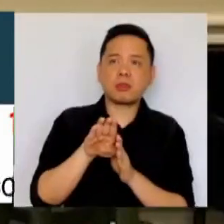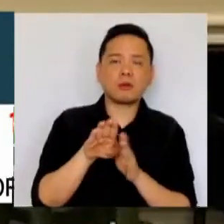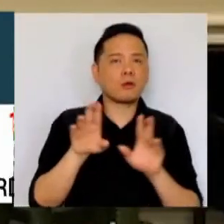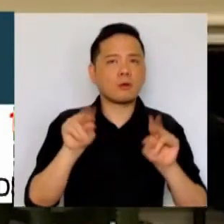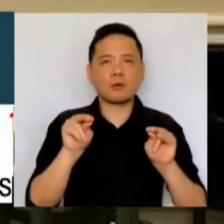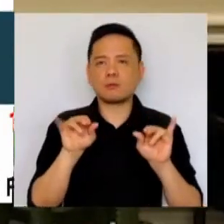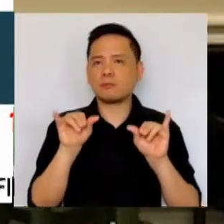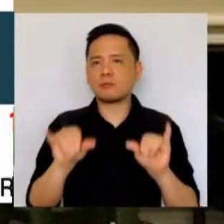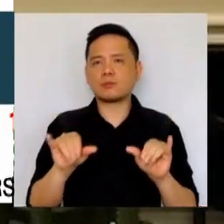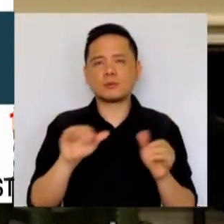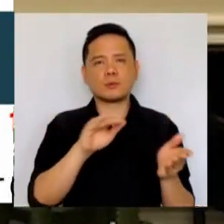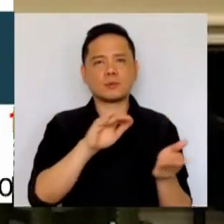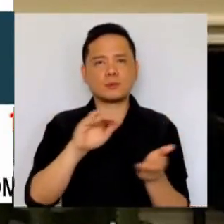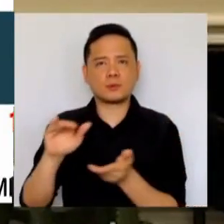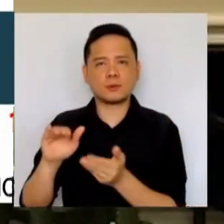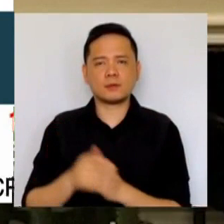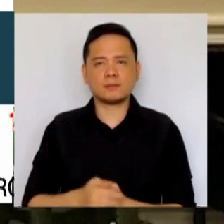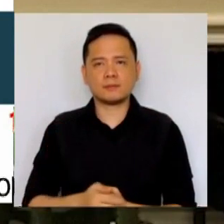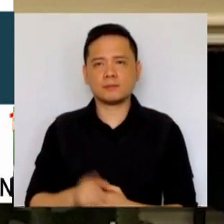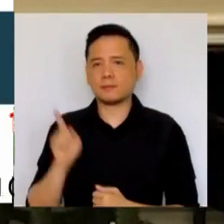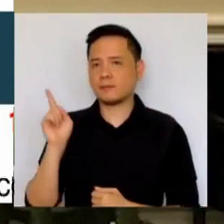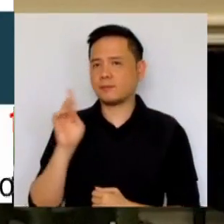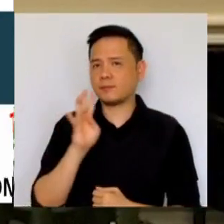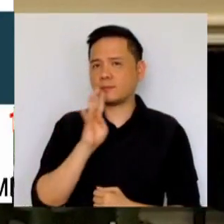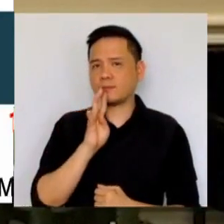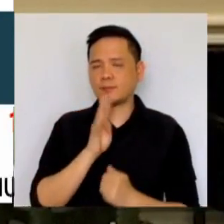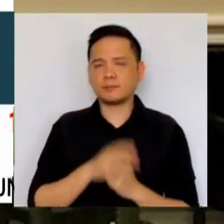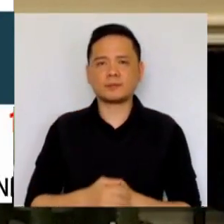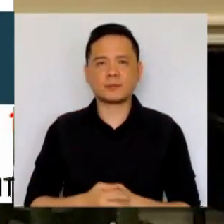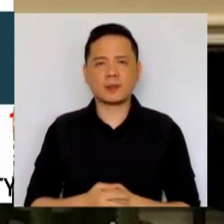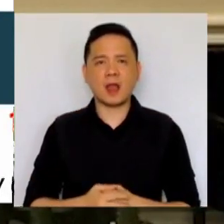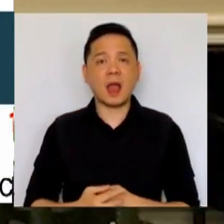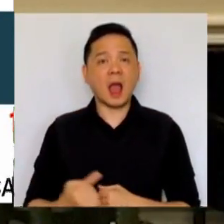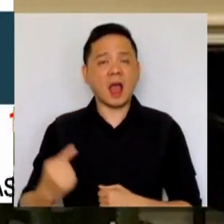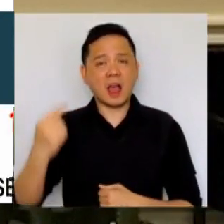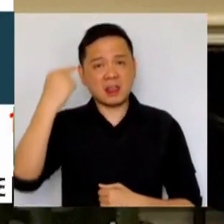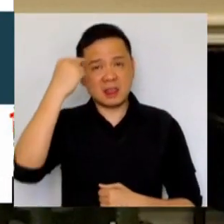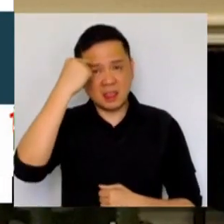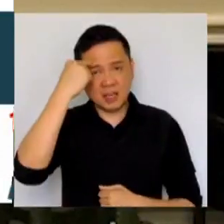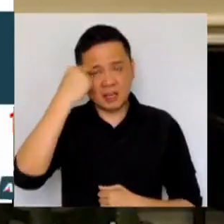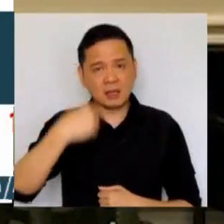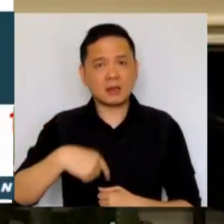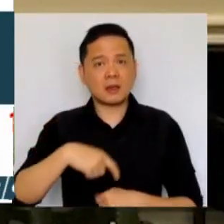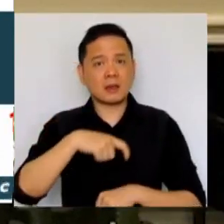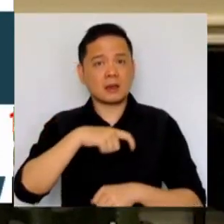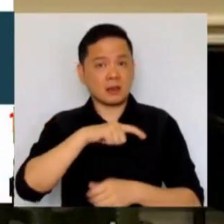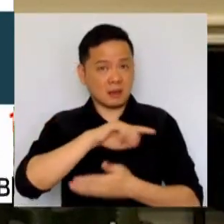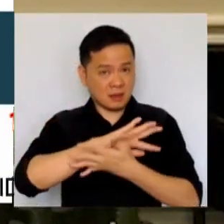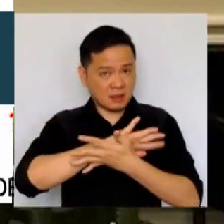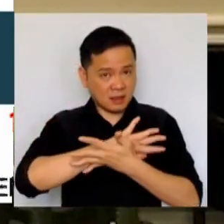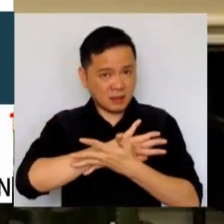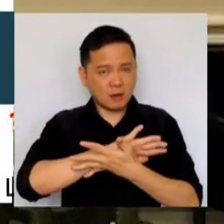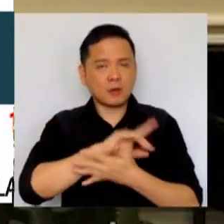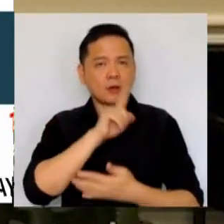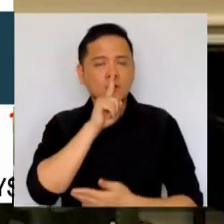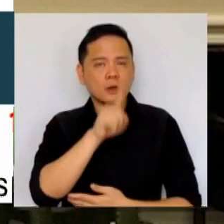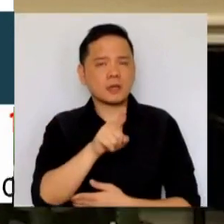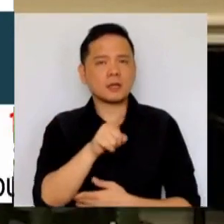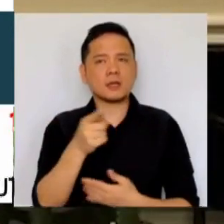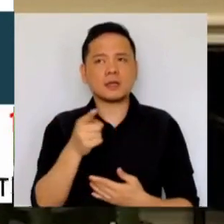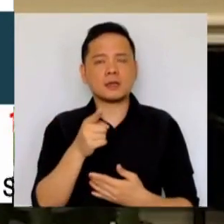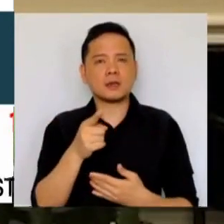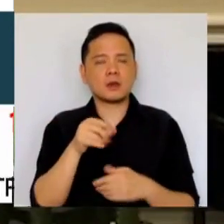I think the pandemic has contributed in very important ways to the inflation